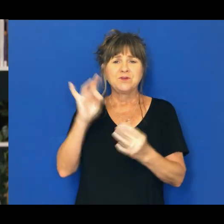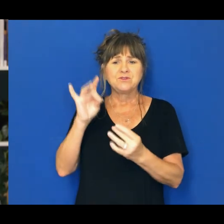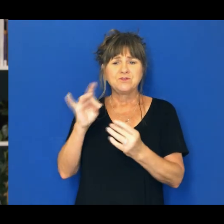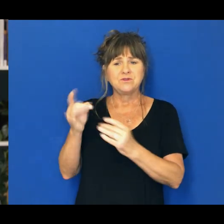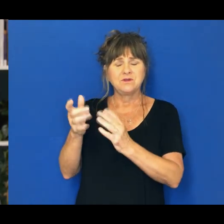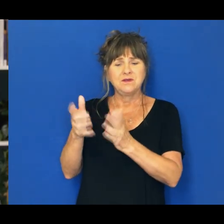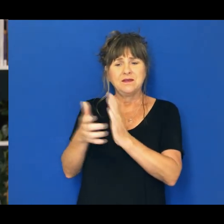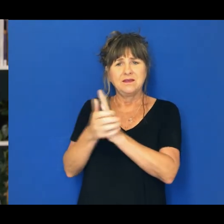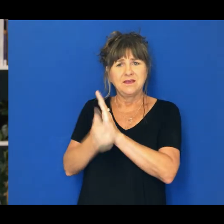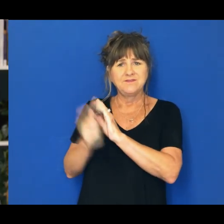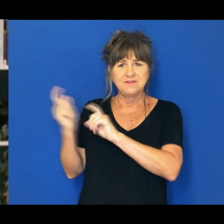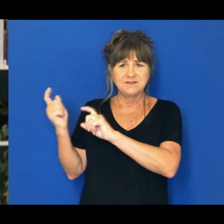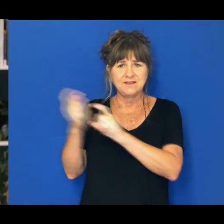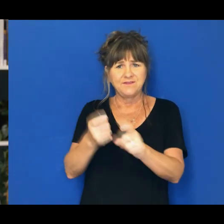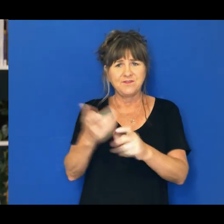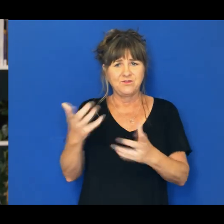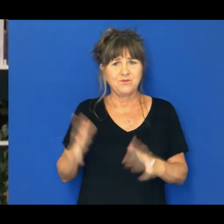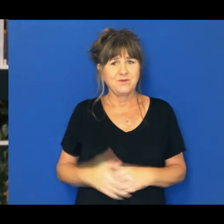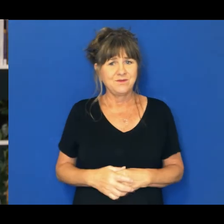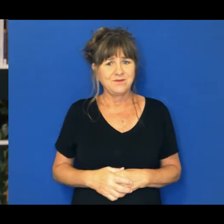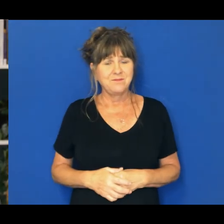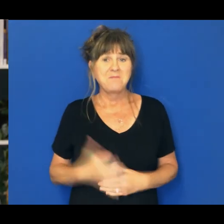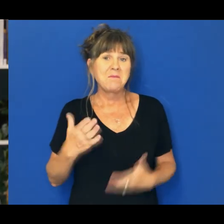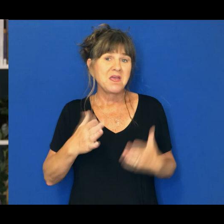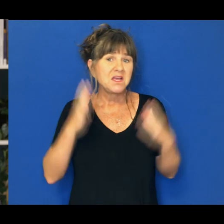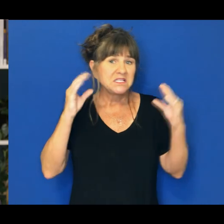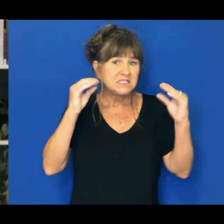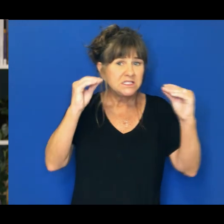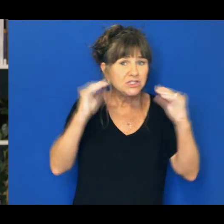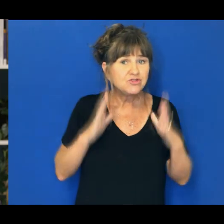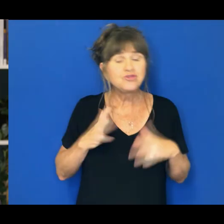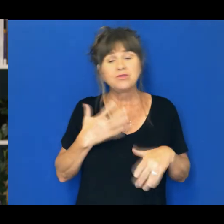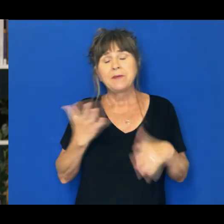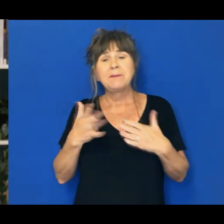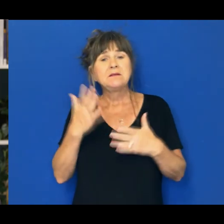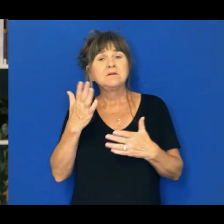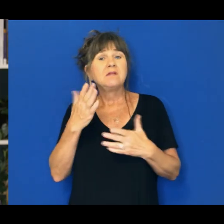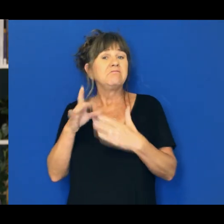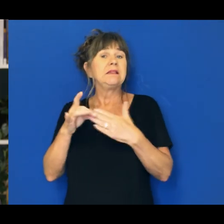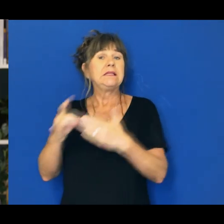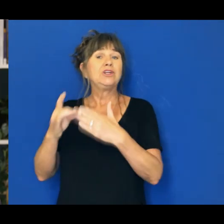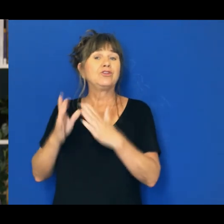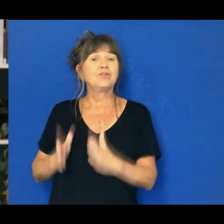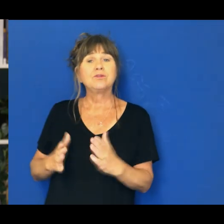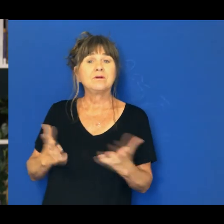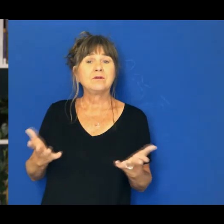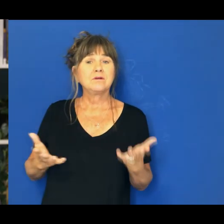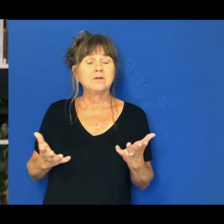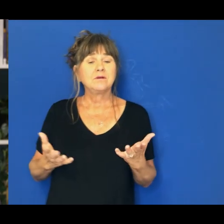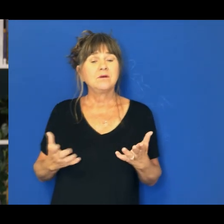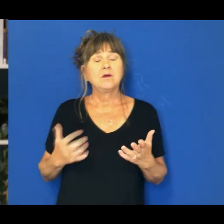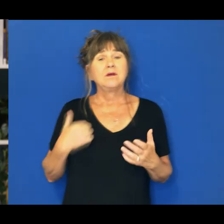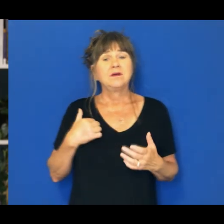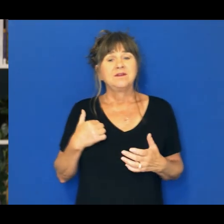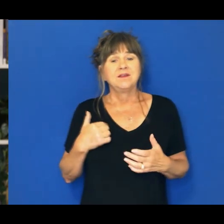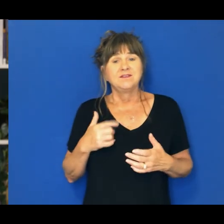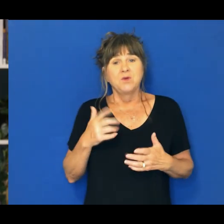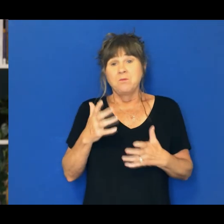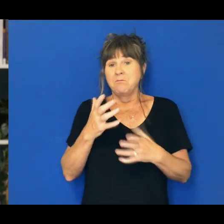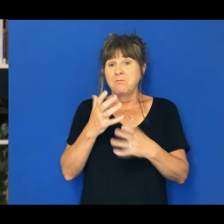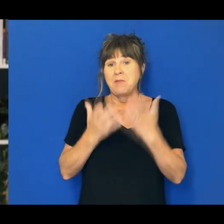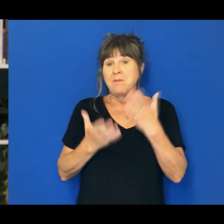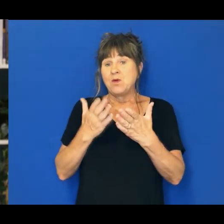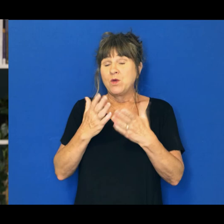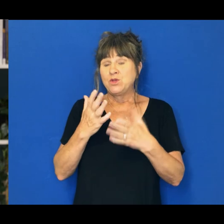is already placed inside of you. Maybe God's called you to be a leader or a teacher. There's some descriptions about what that looks like, and we'd love to hear from you. So maybe you get